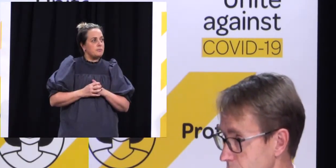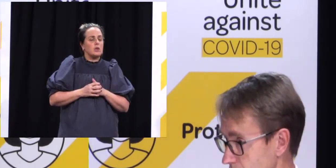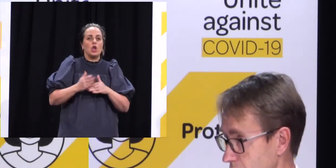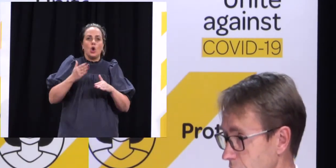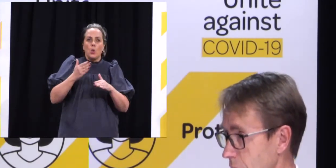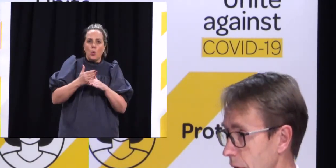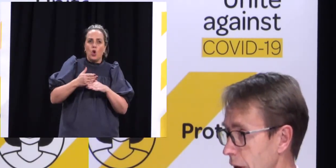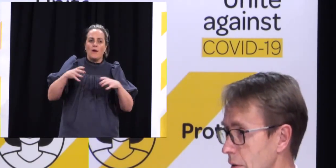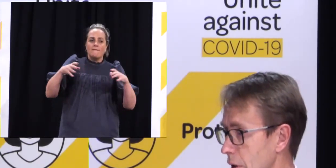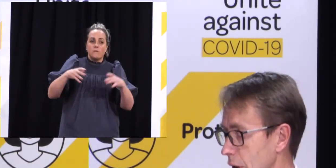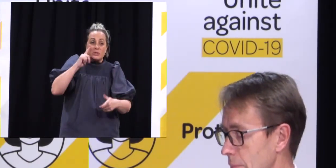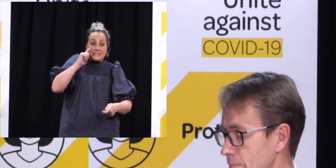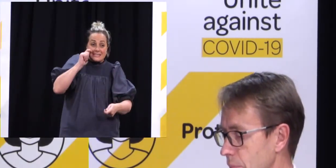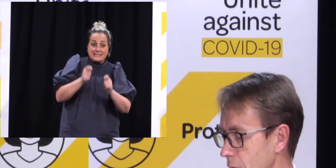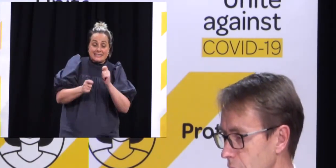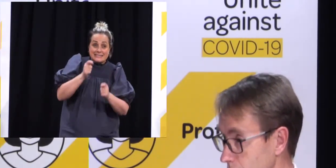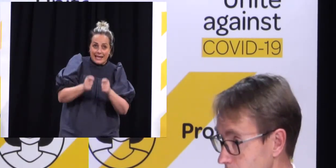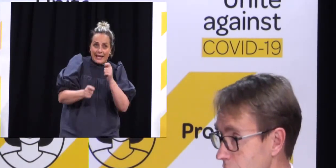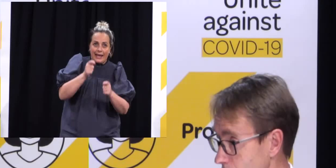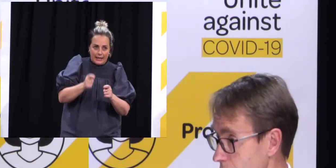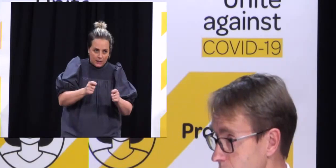workforce in particular, and